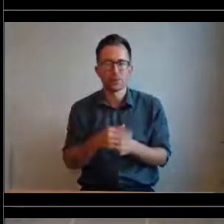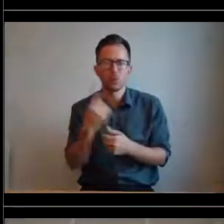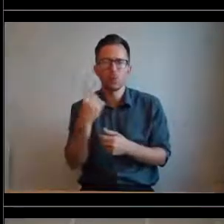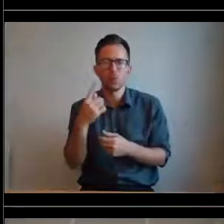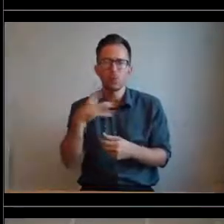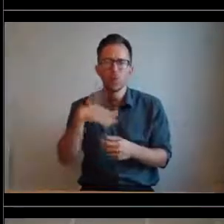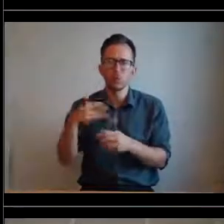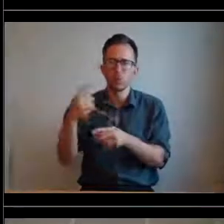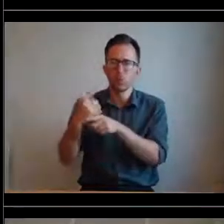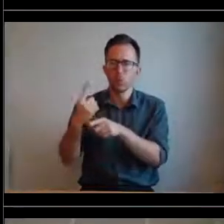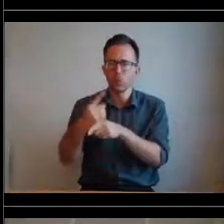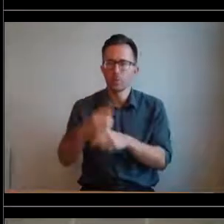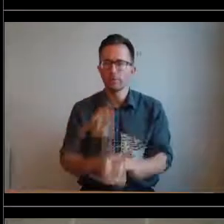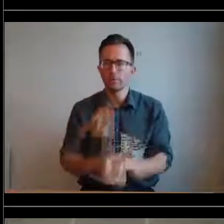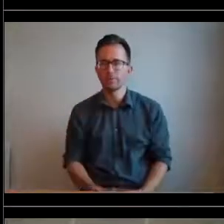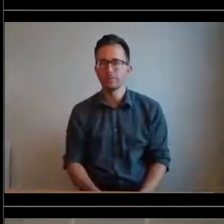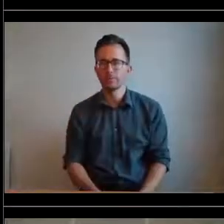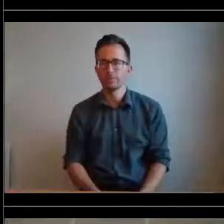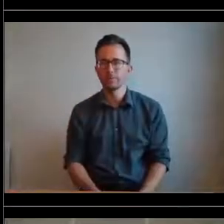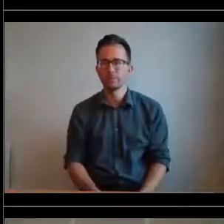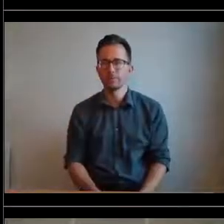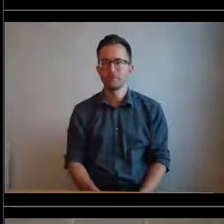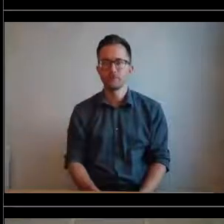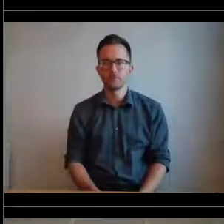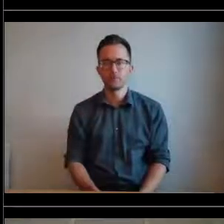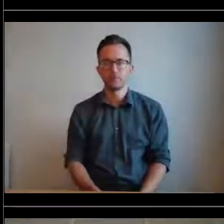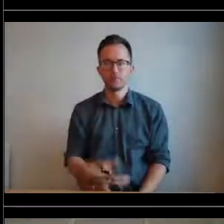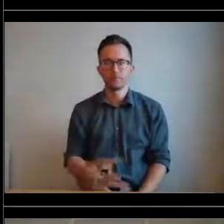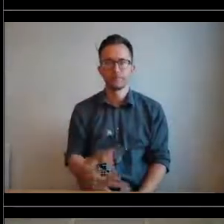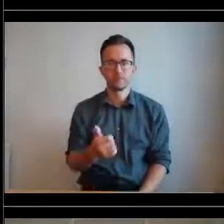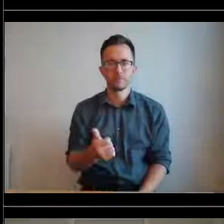Is that one you can handle? Or?